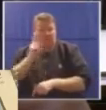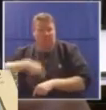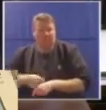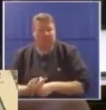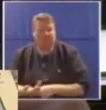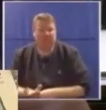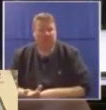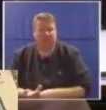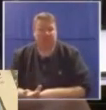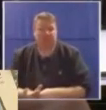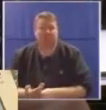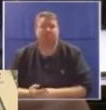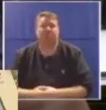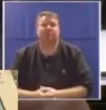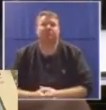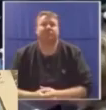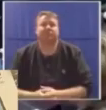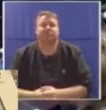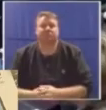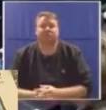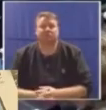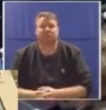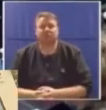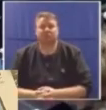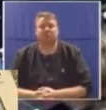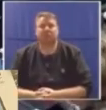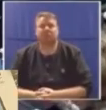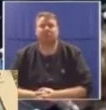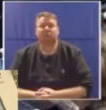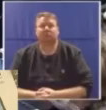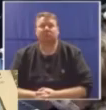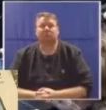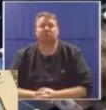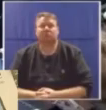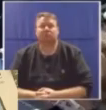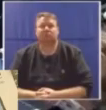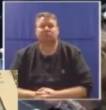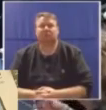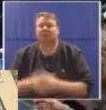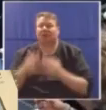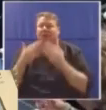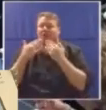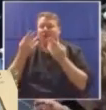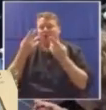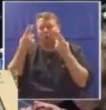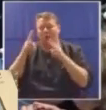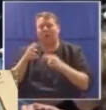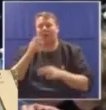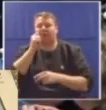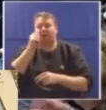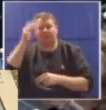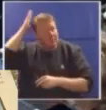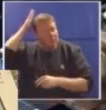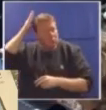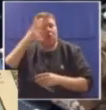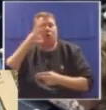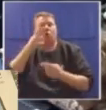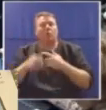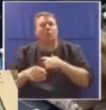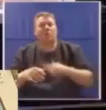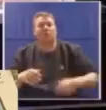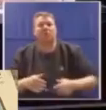transition much quicker? Thank you. Thank you, Honorable Meshoe. The Honorable, the